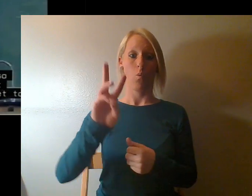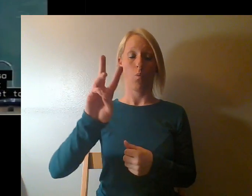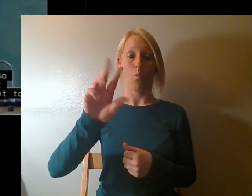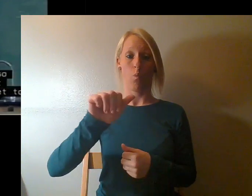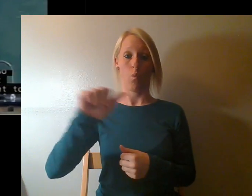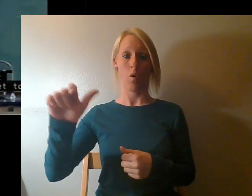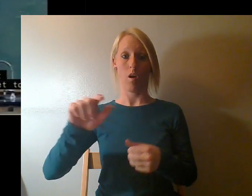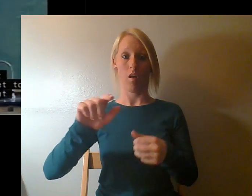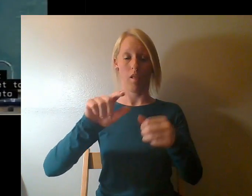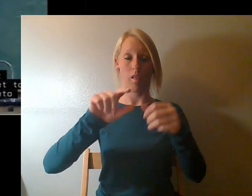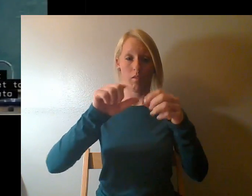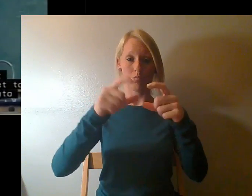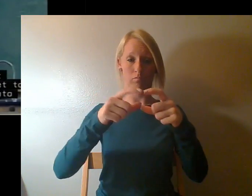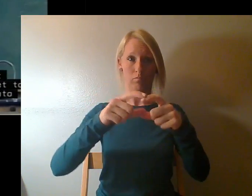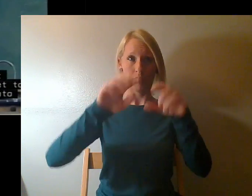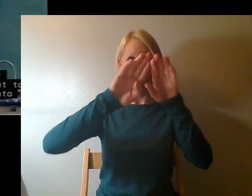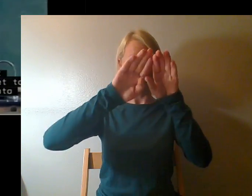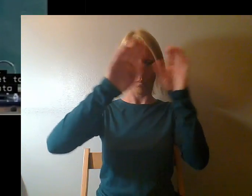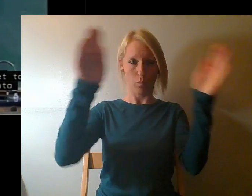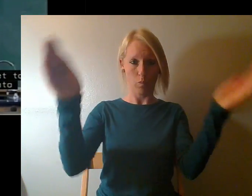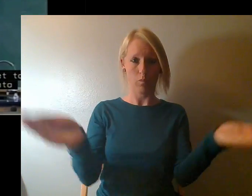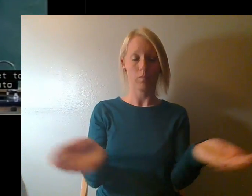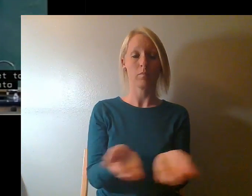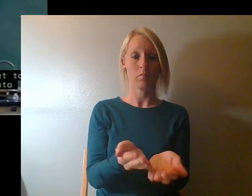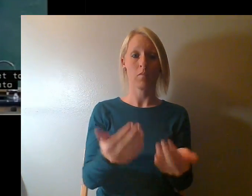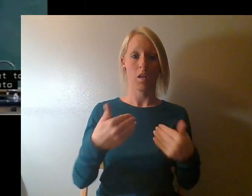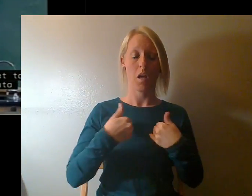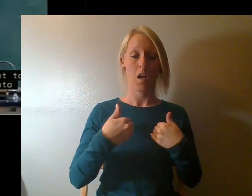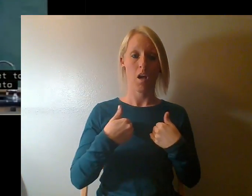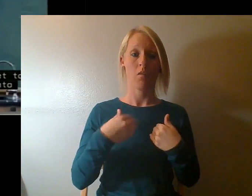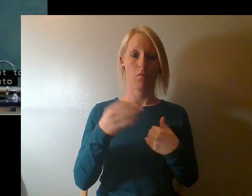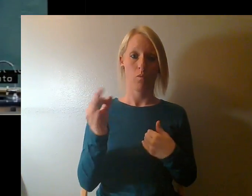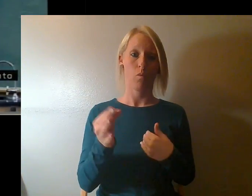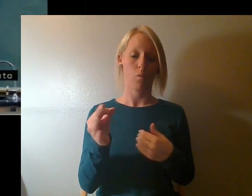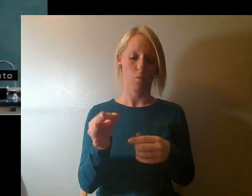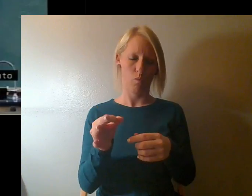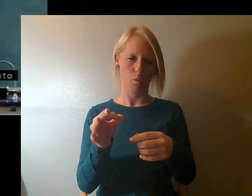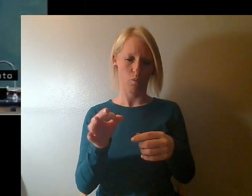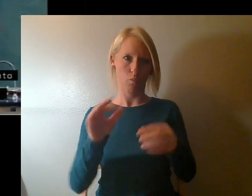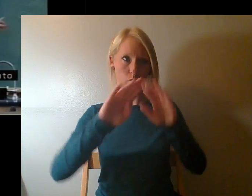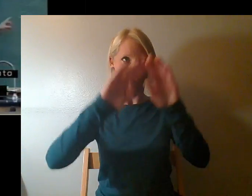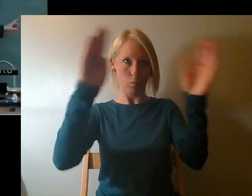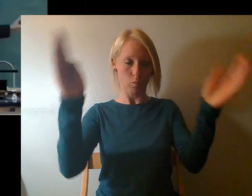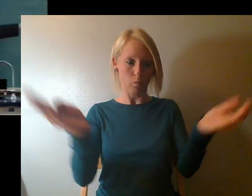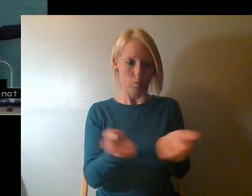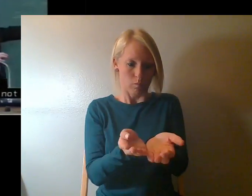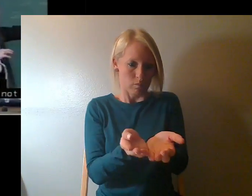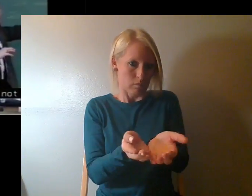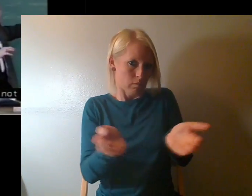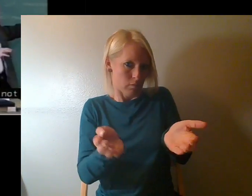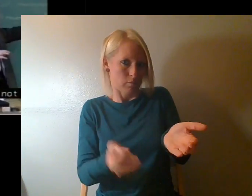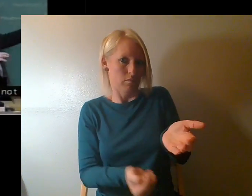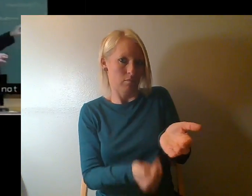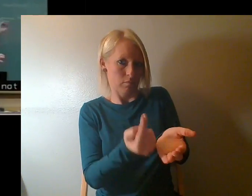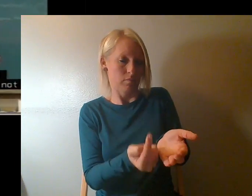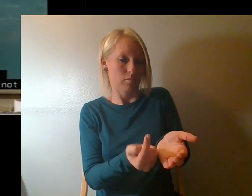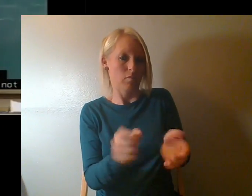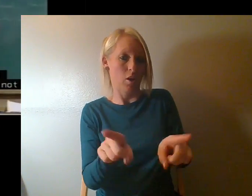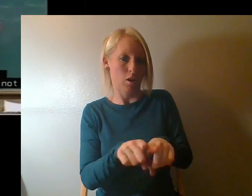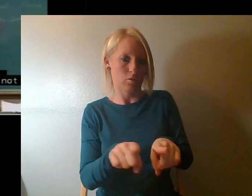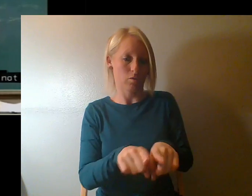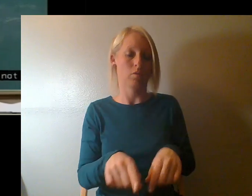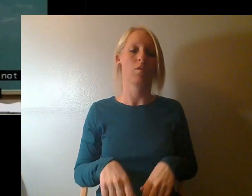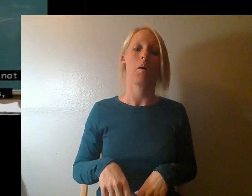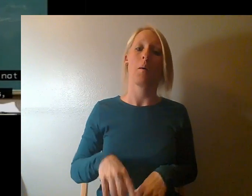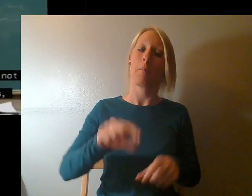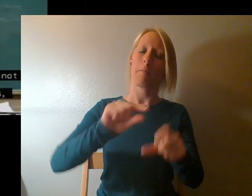wall to get to the cell membrane to get into plant cells. The difference is the cell membrane has pores. We're not done yet. Cell